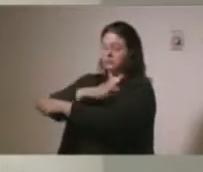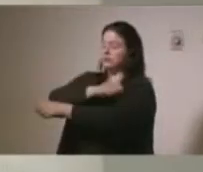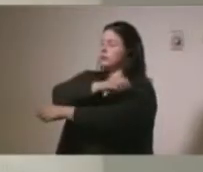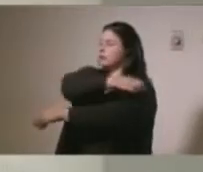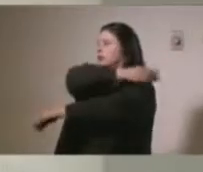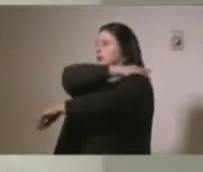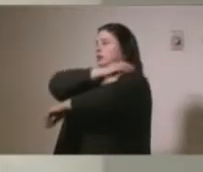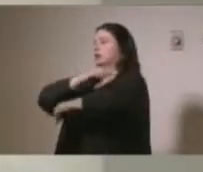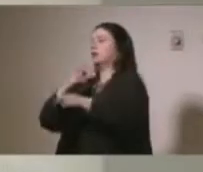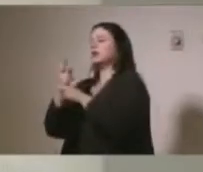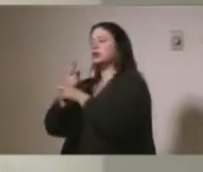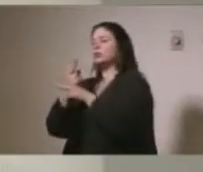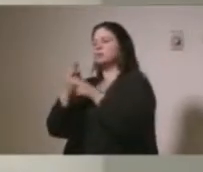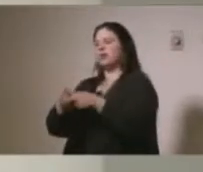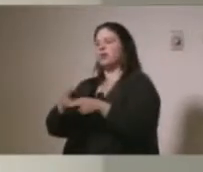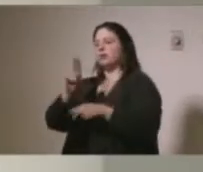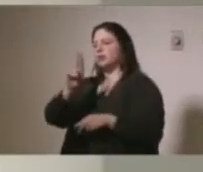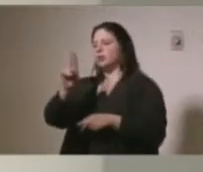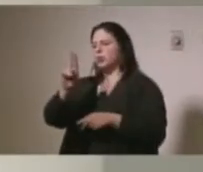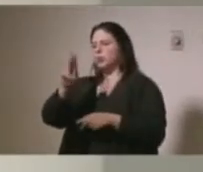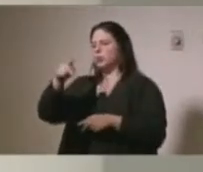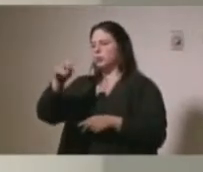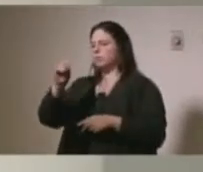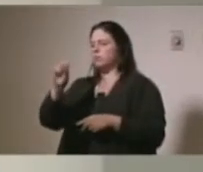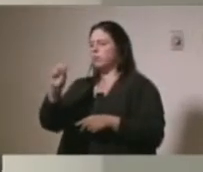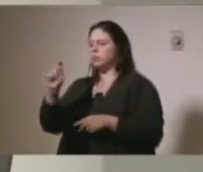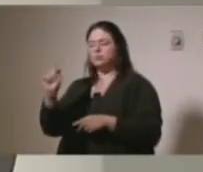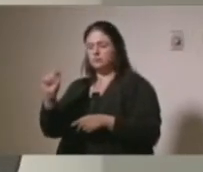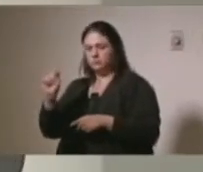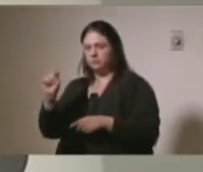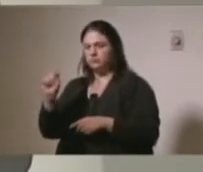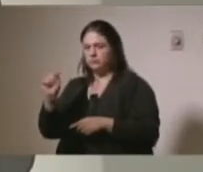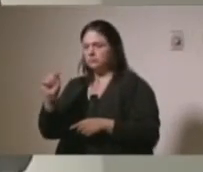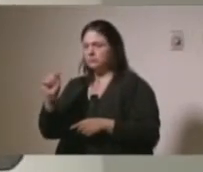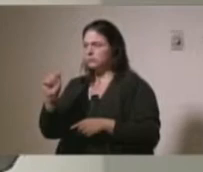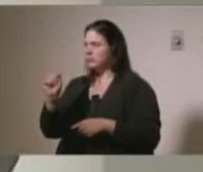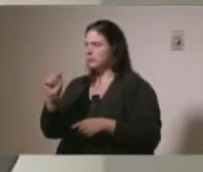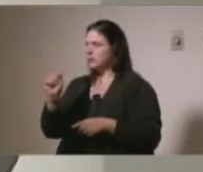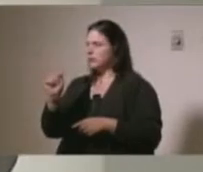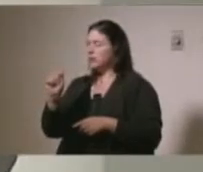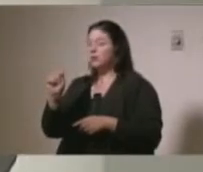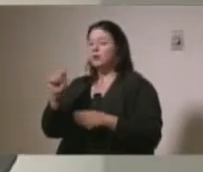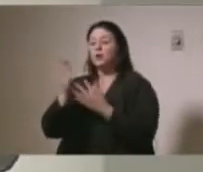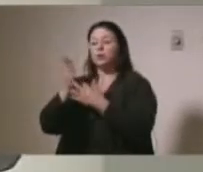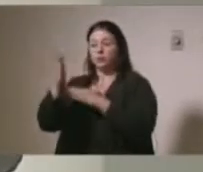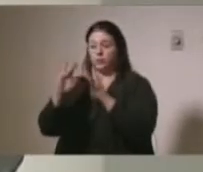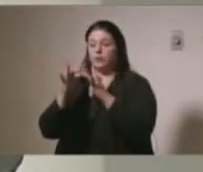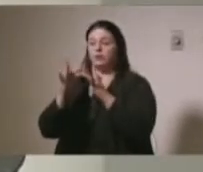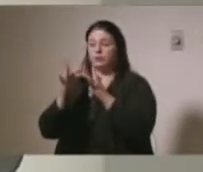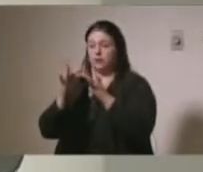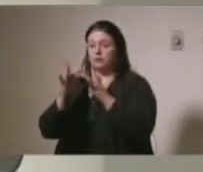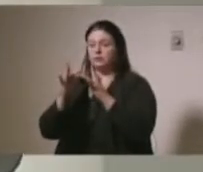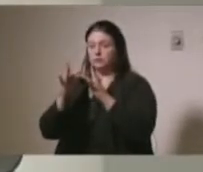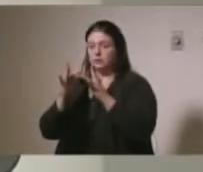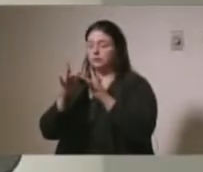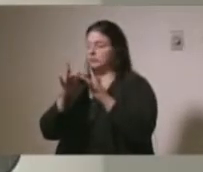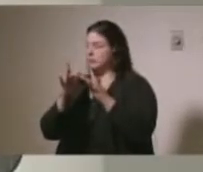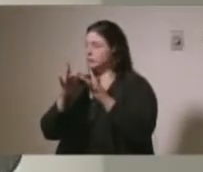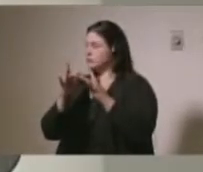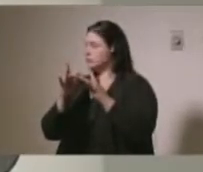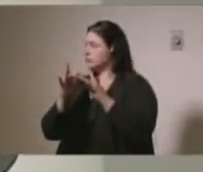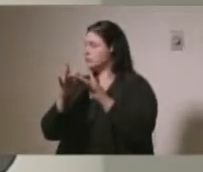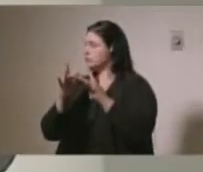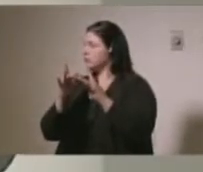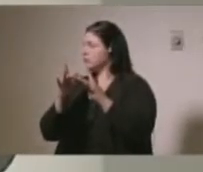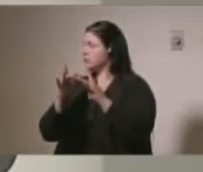called UPost. And what it does is it's online. And, you know,